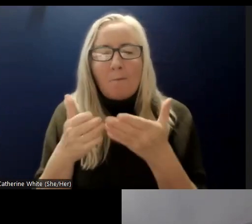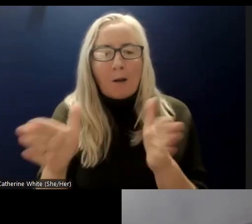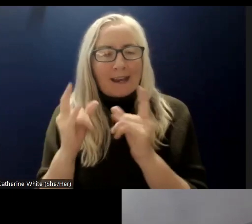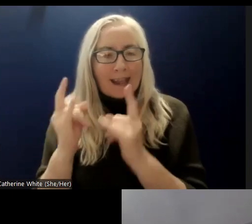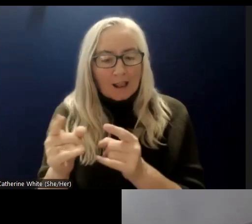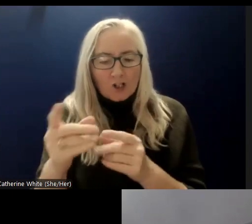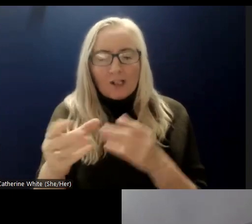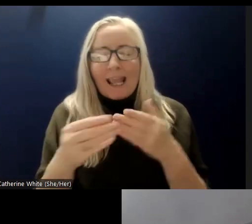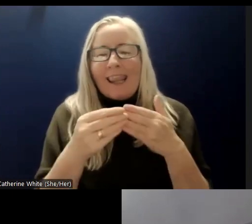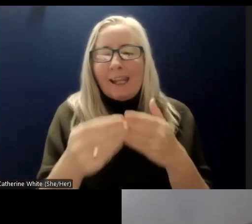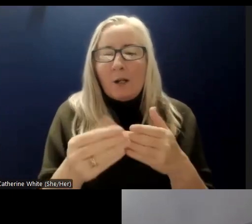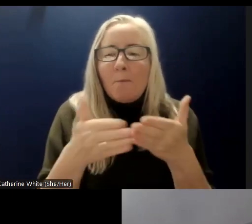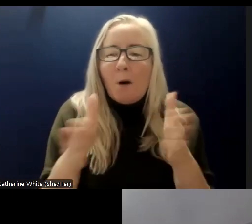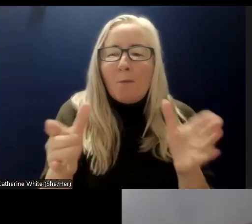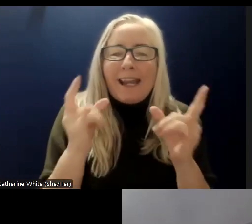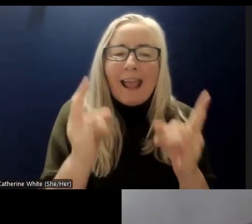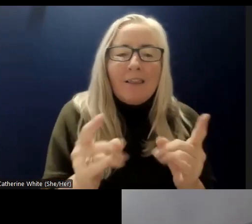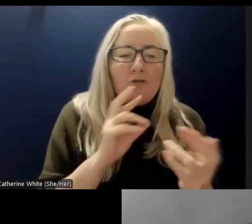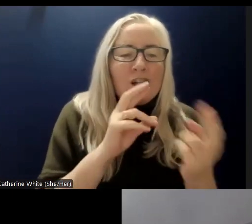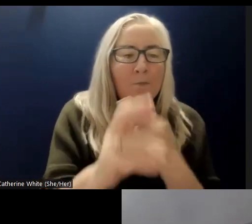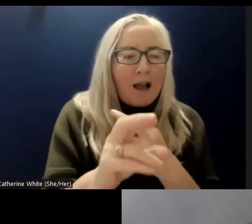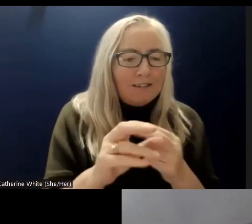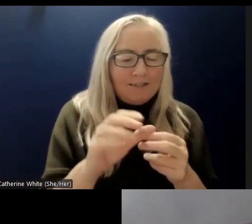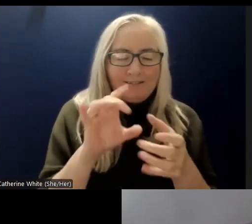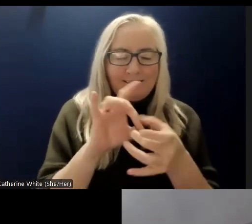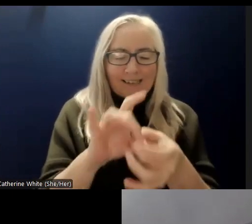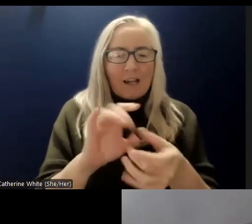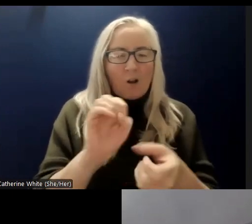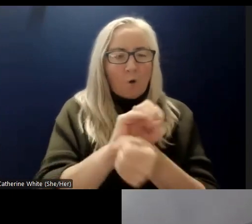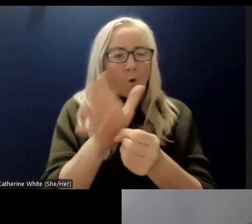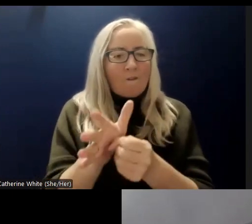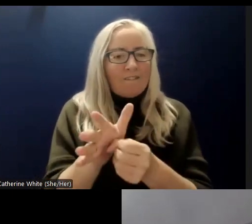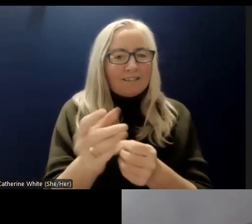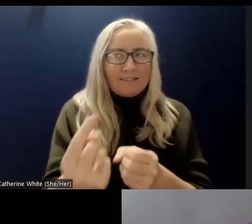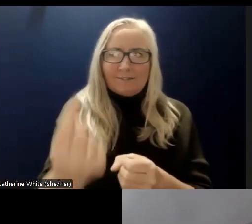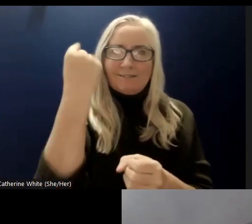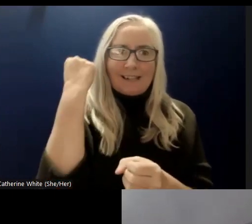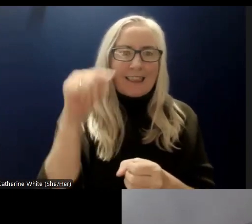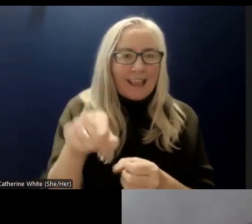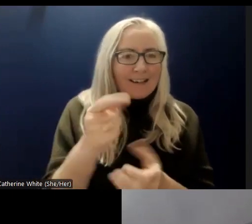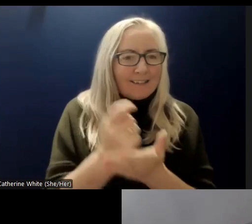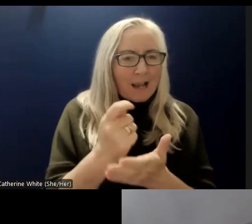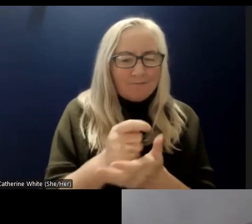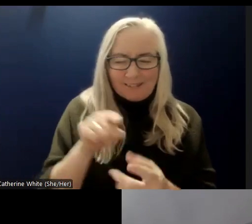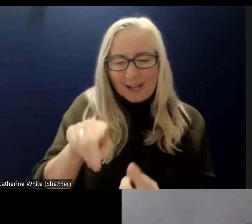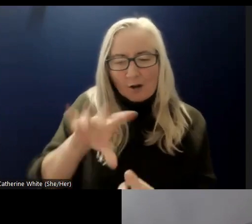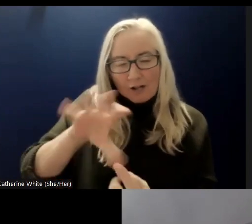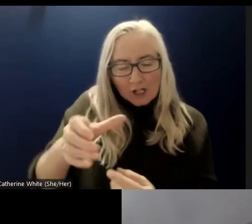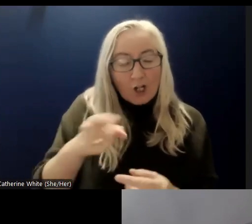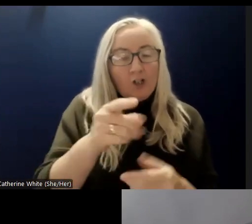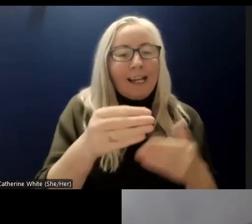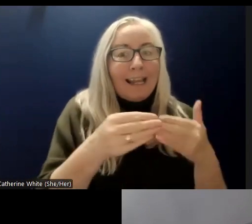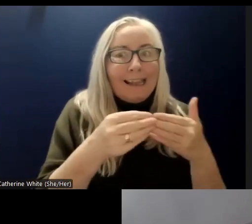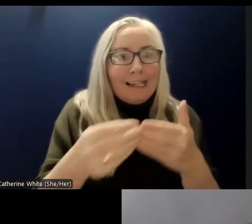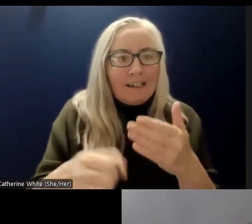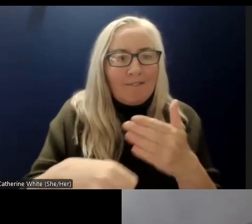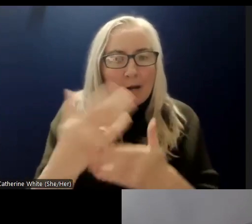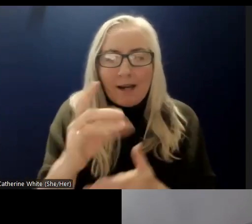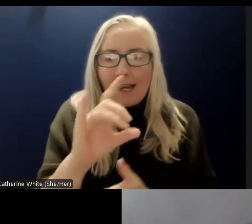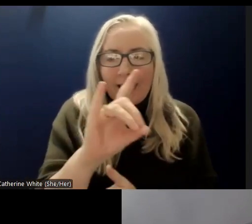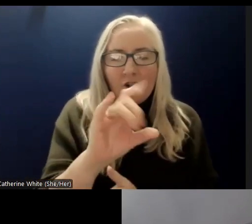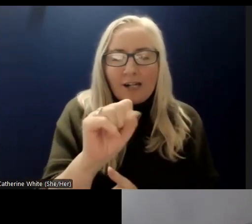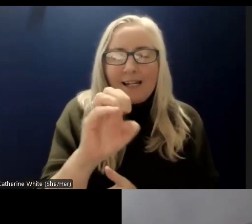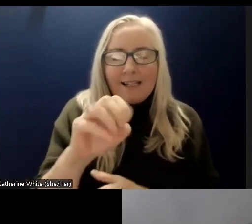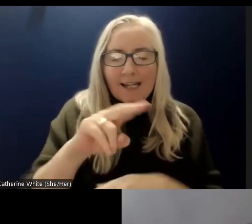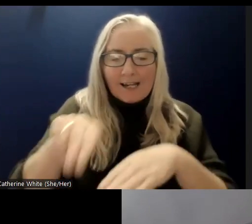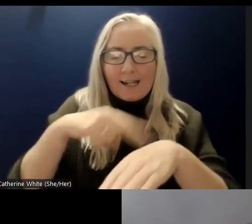led the public health response to COVID-19 pandemic in that region. She led the development of the HSE